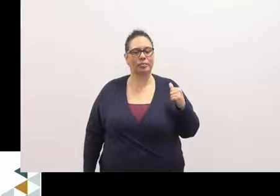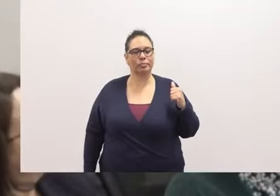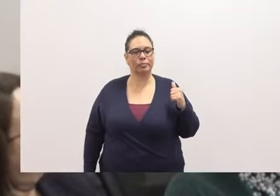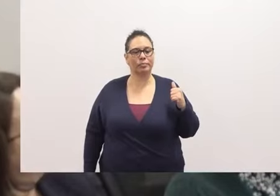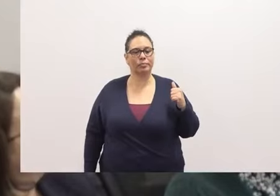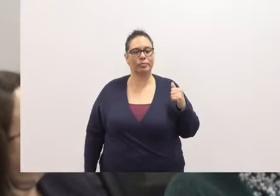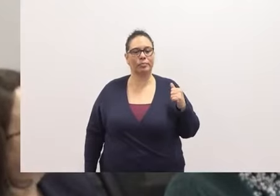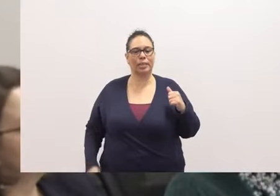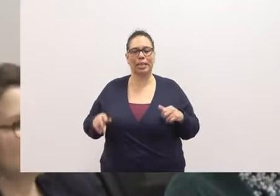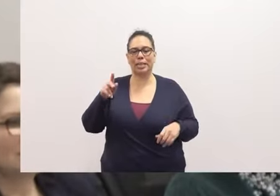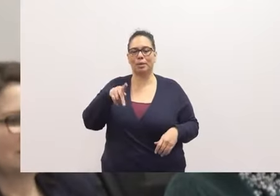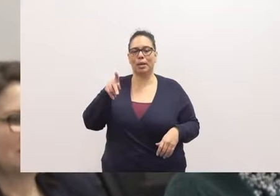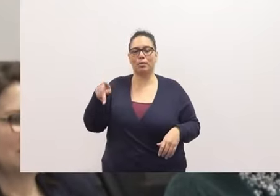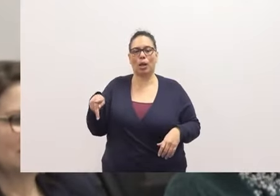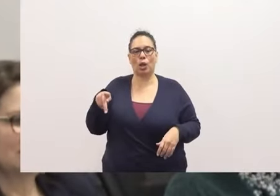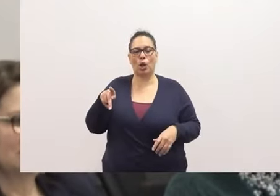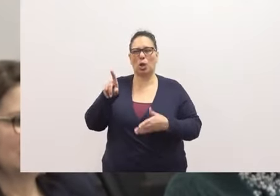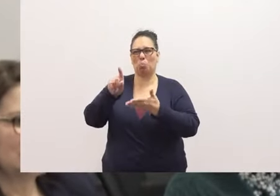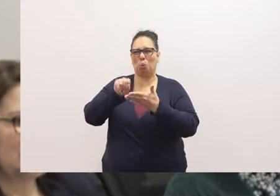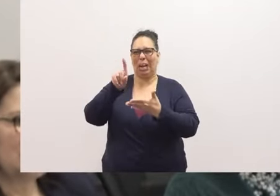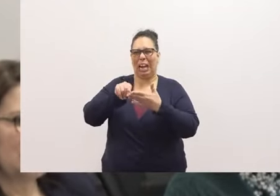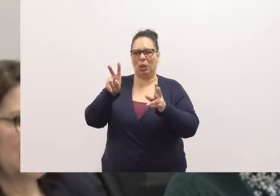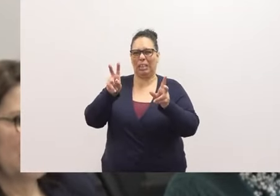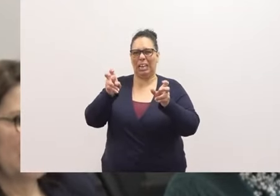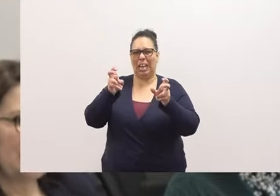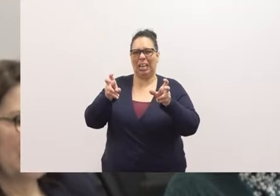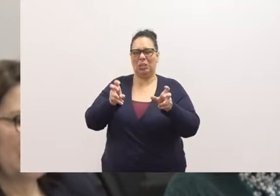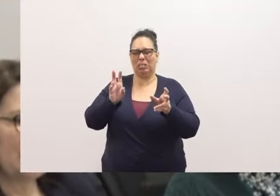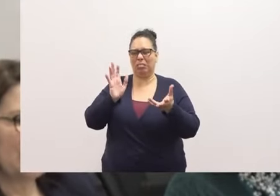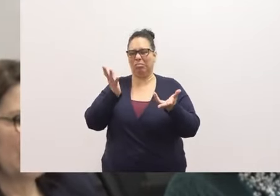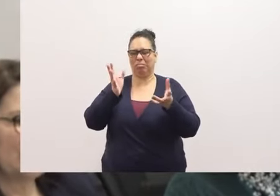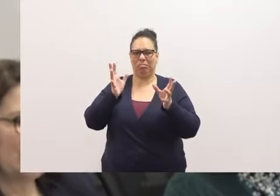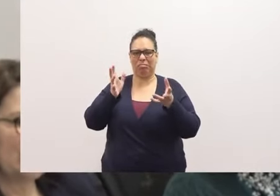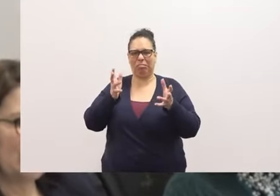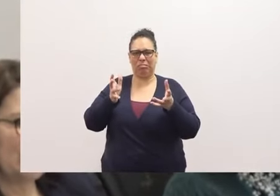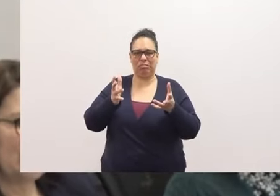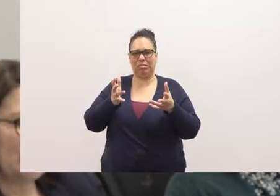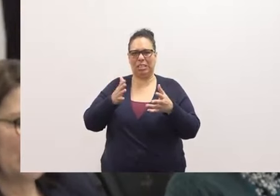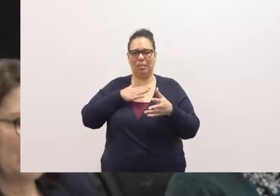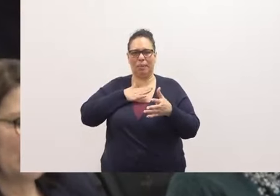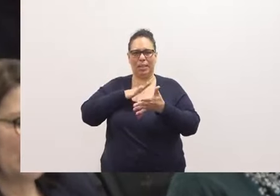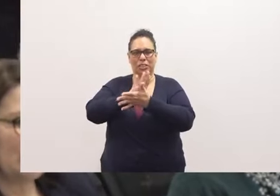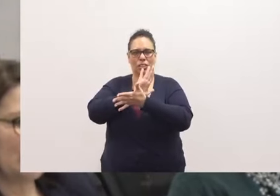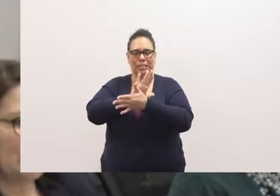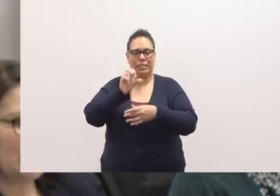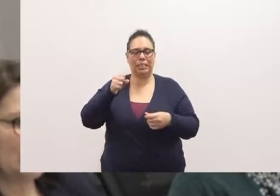the titles are a little bit funky the way they got printed out, at least on my sheet. Yeah.